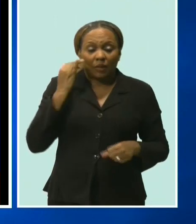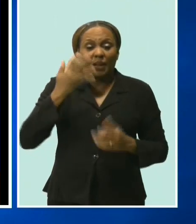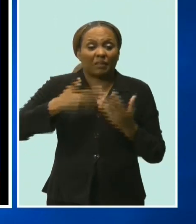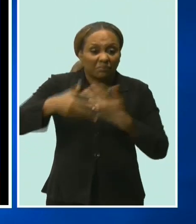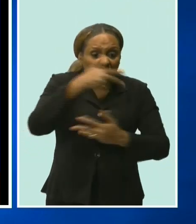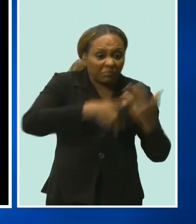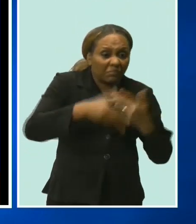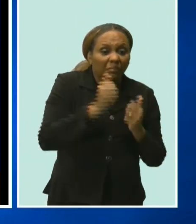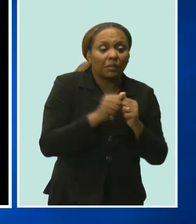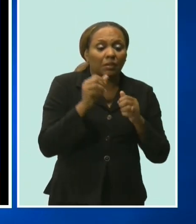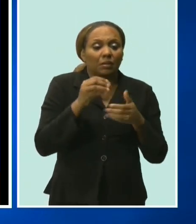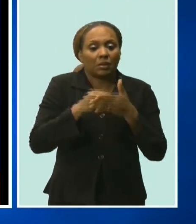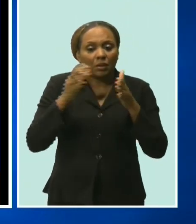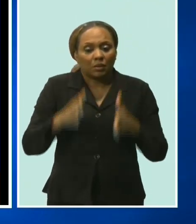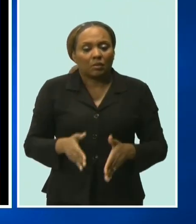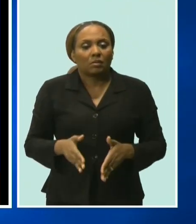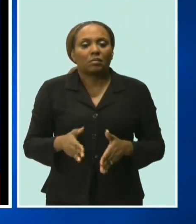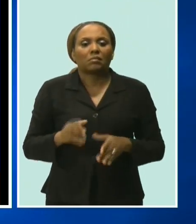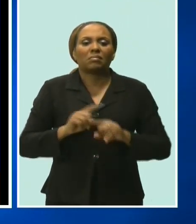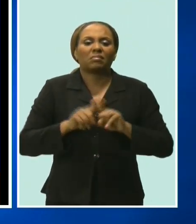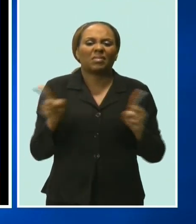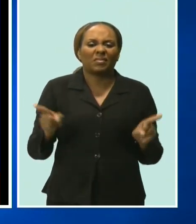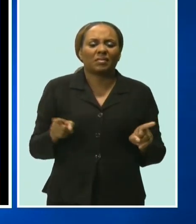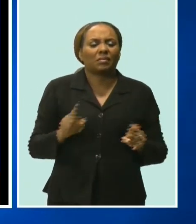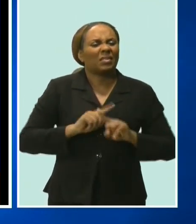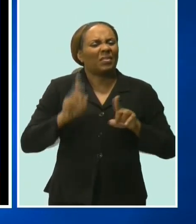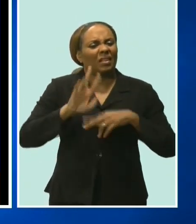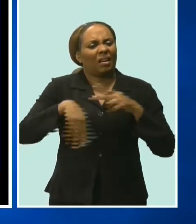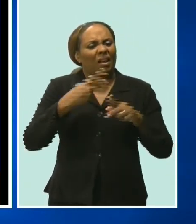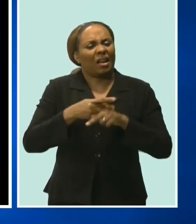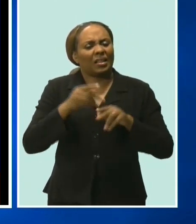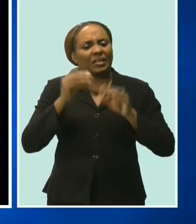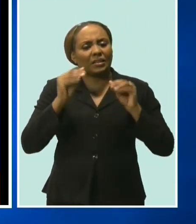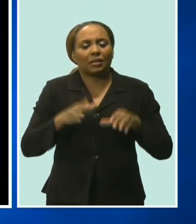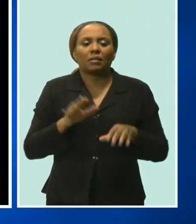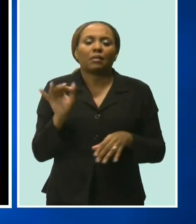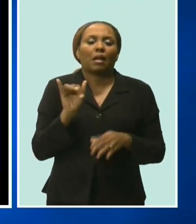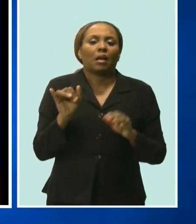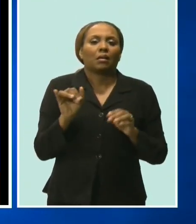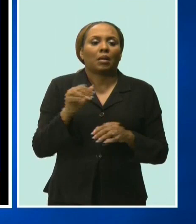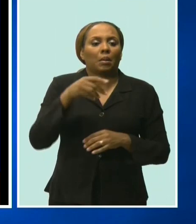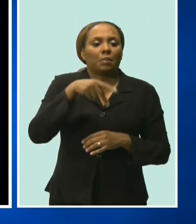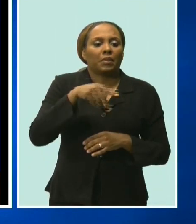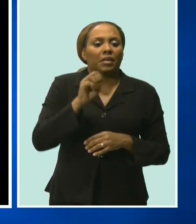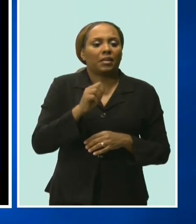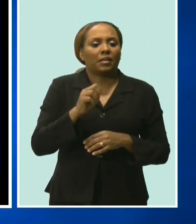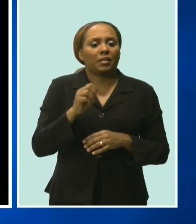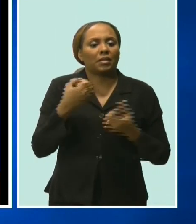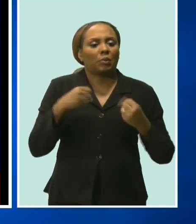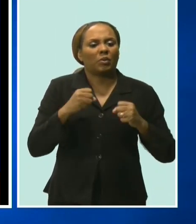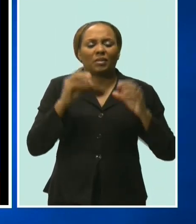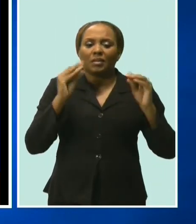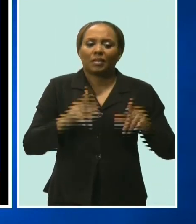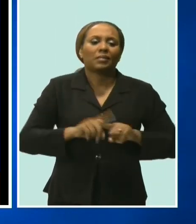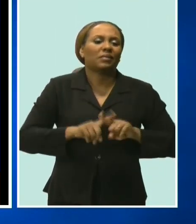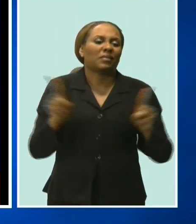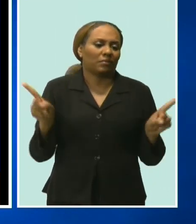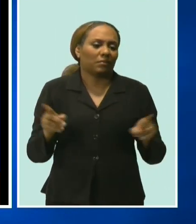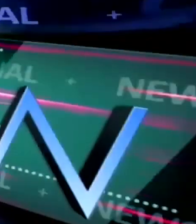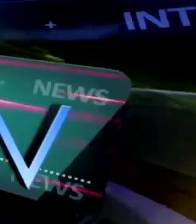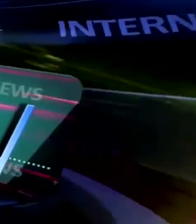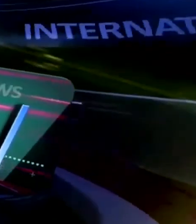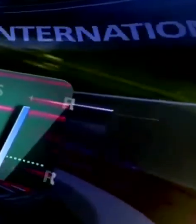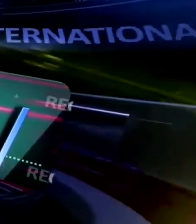that they're having. There's different categories of teachers. PE teachers, for instance, may be different from your regular form teacher.